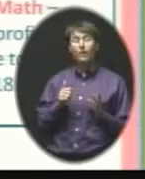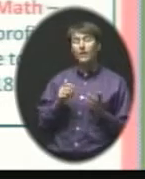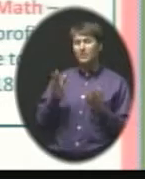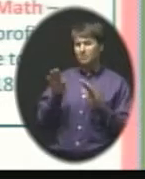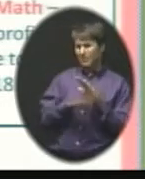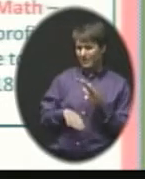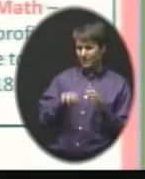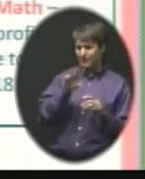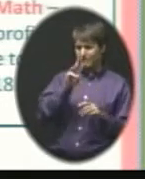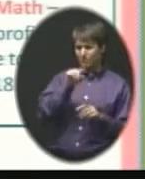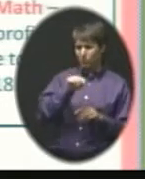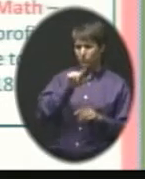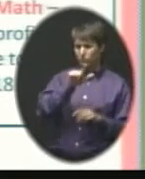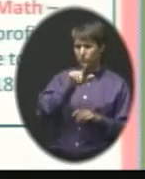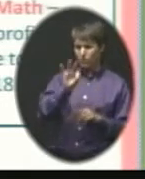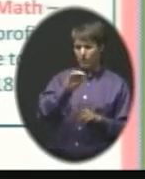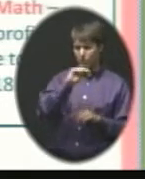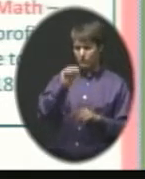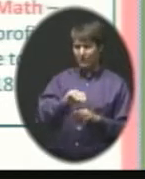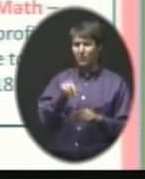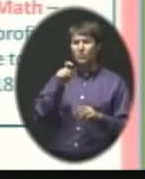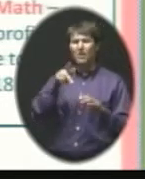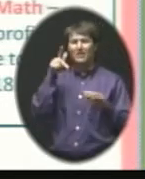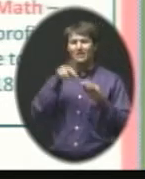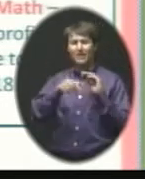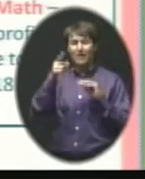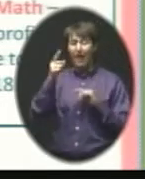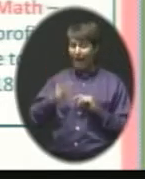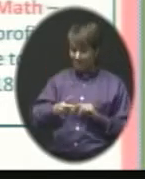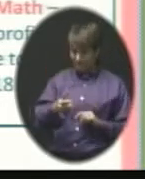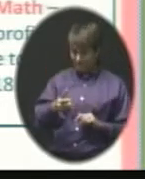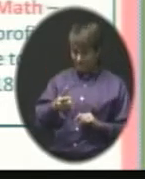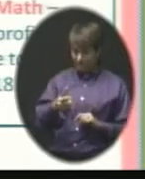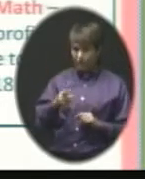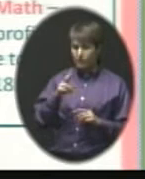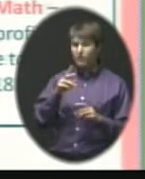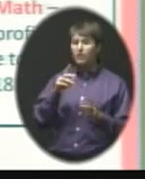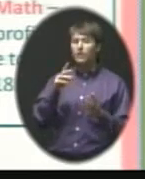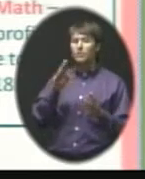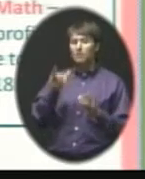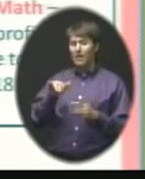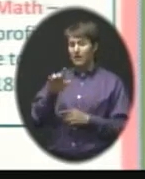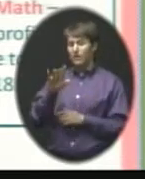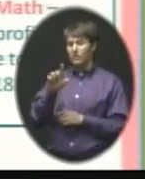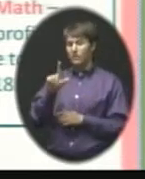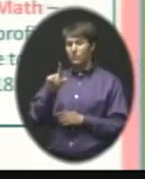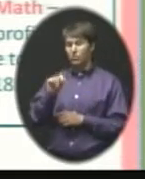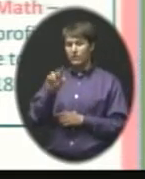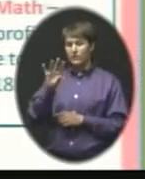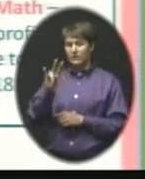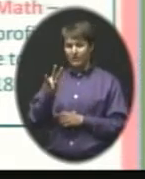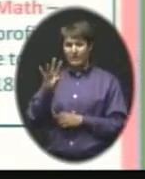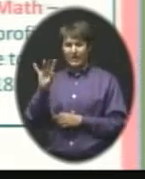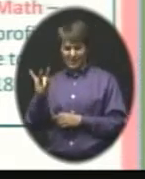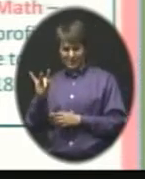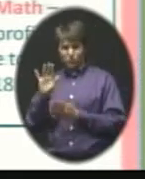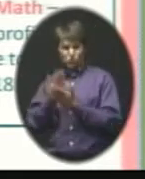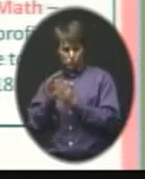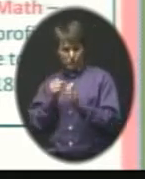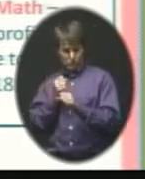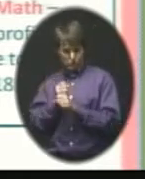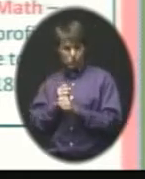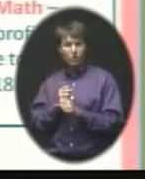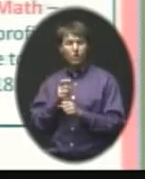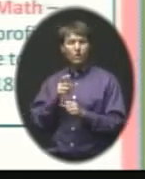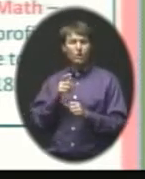take 6.29%, we have to cut it in half by the 2017-18 school year to 3.145.